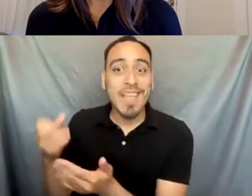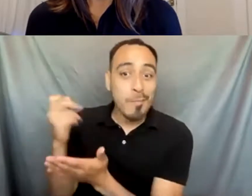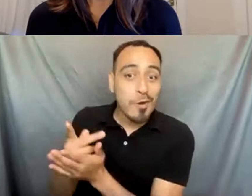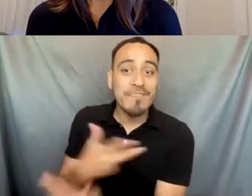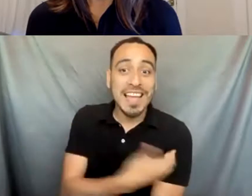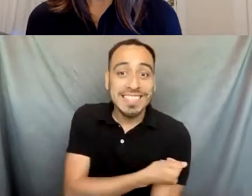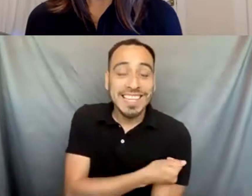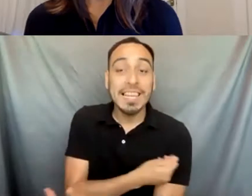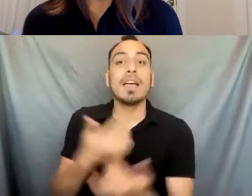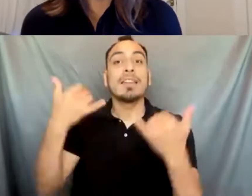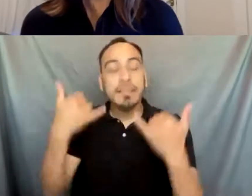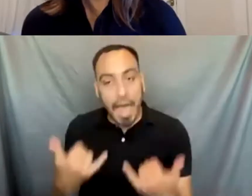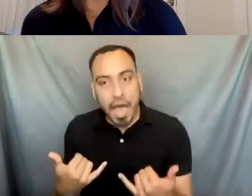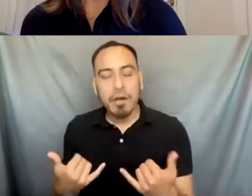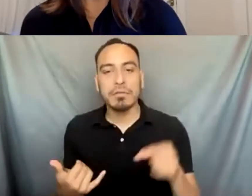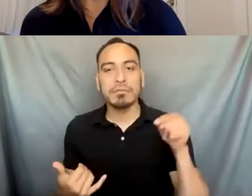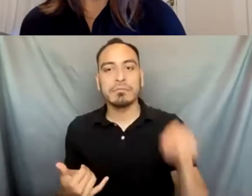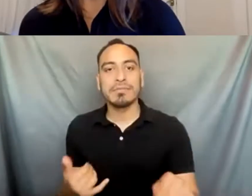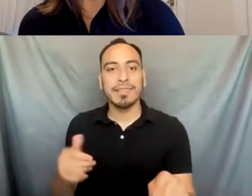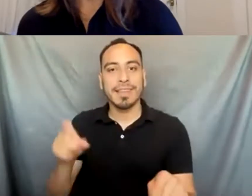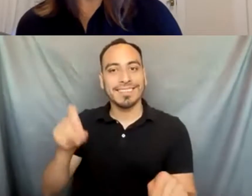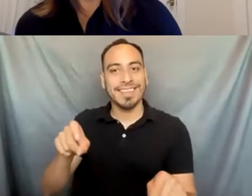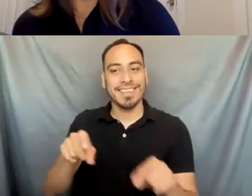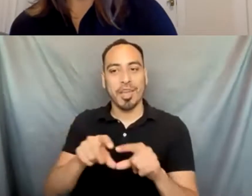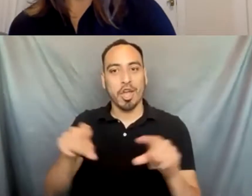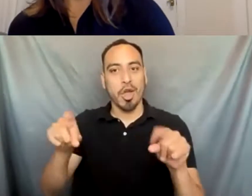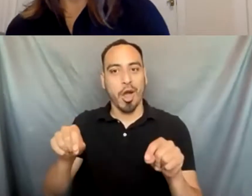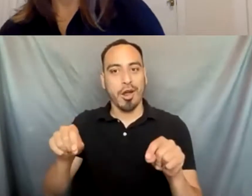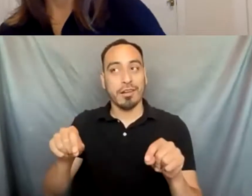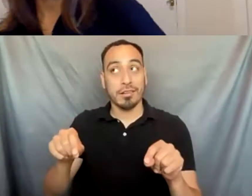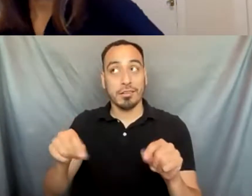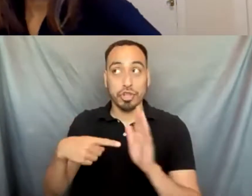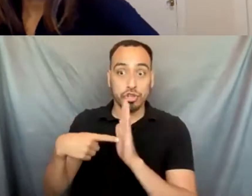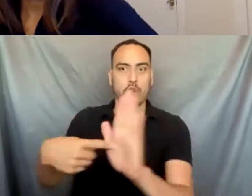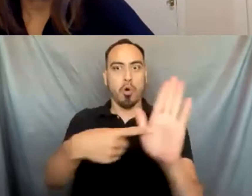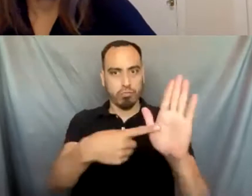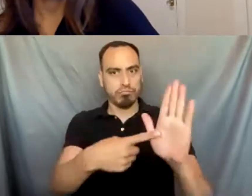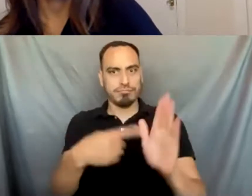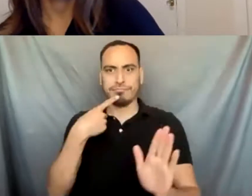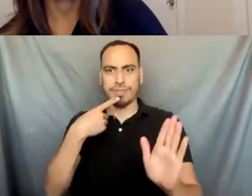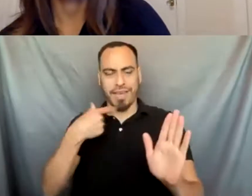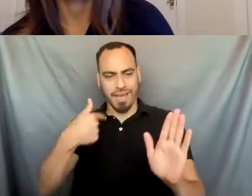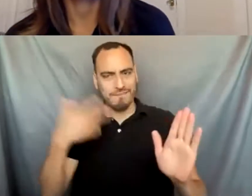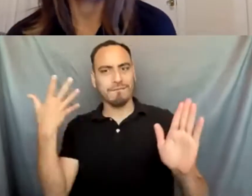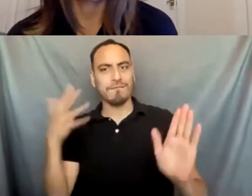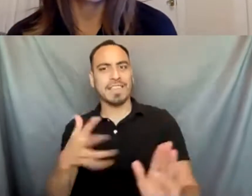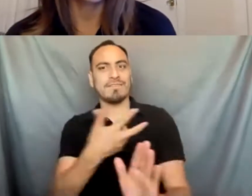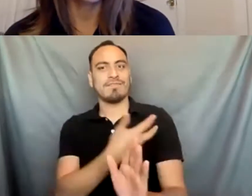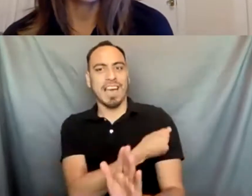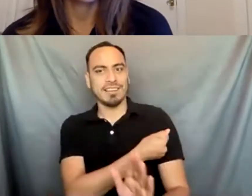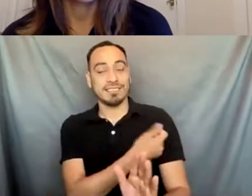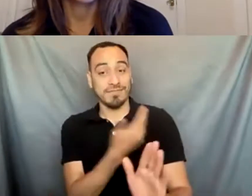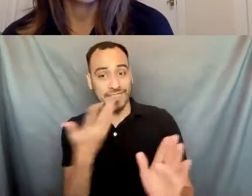a card to show, to say that I've been vaccinated, if